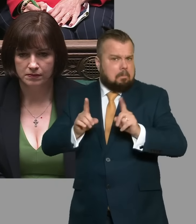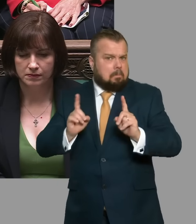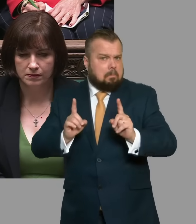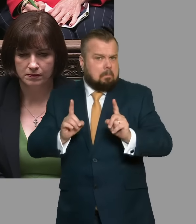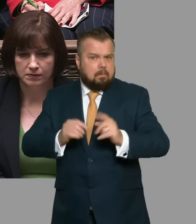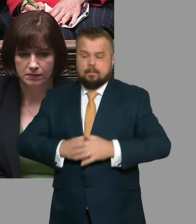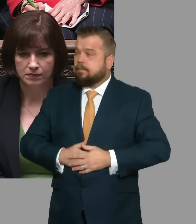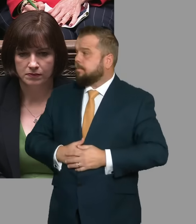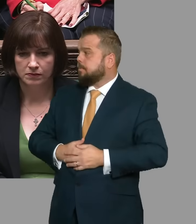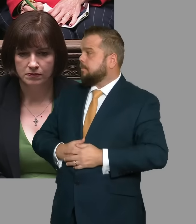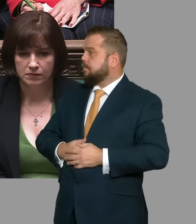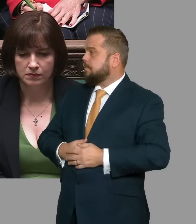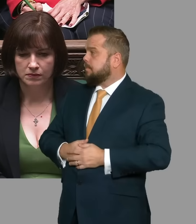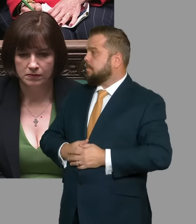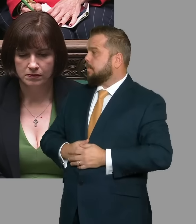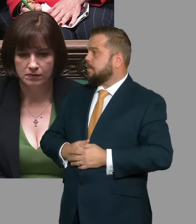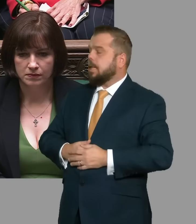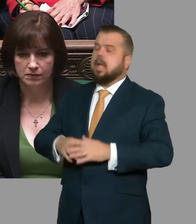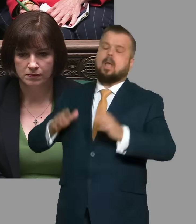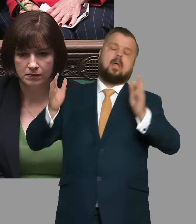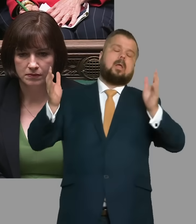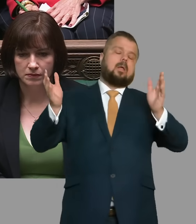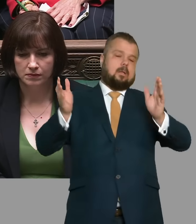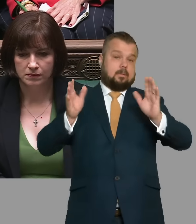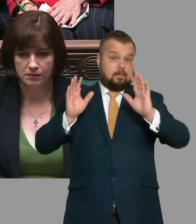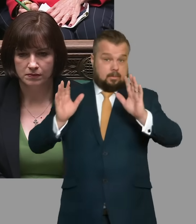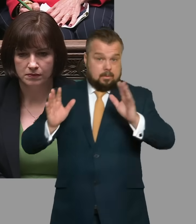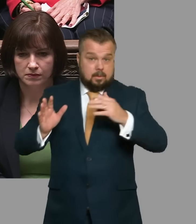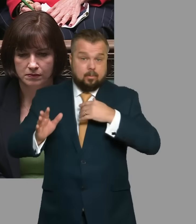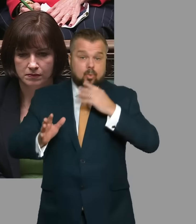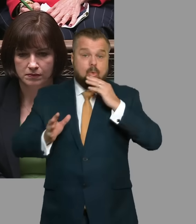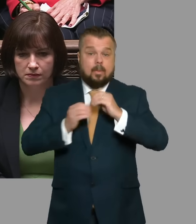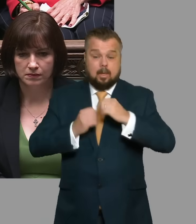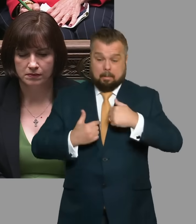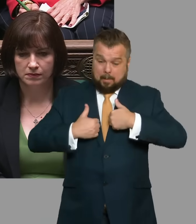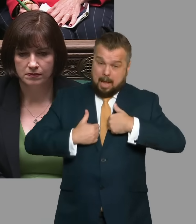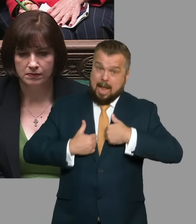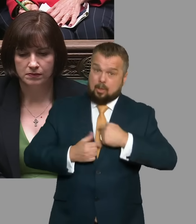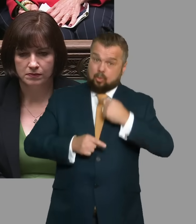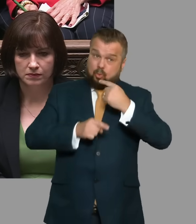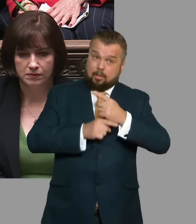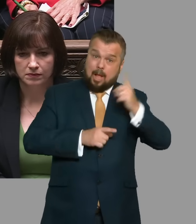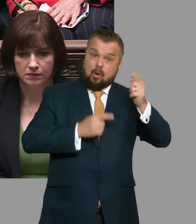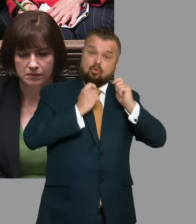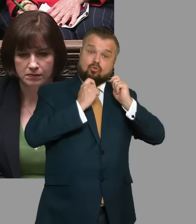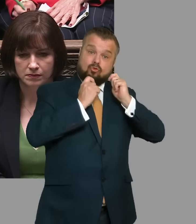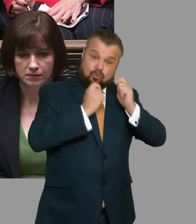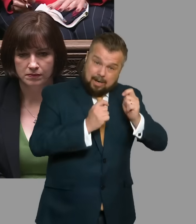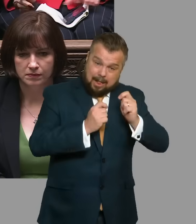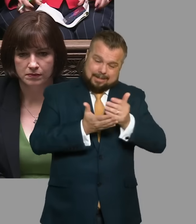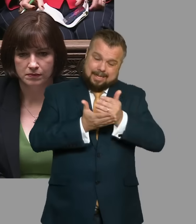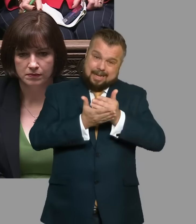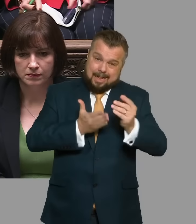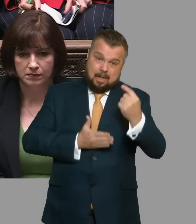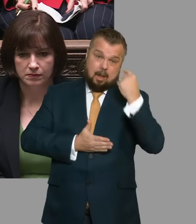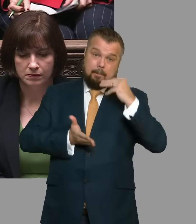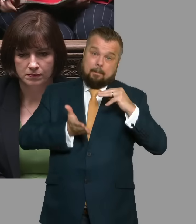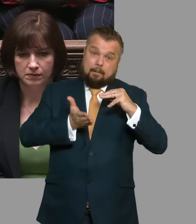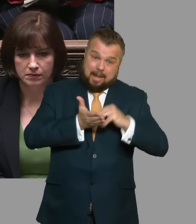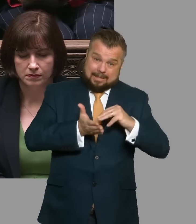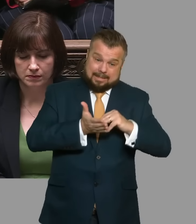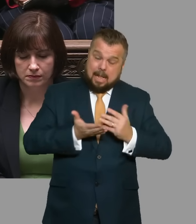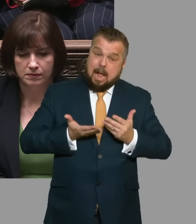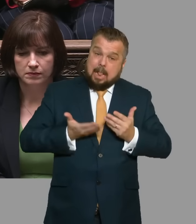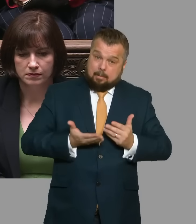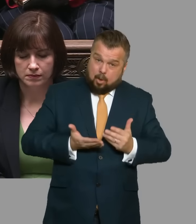ago. President Trump deployed words on Chagos yesterday that were different to his previous words of welcome